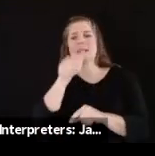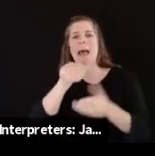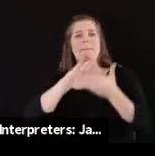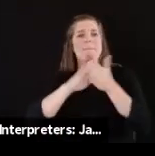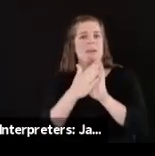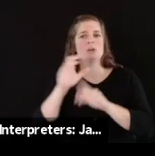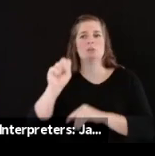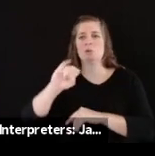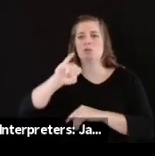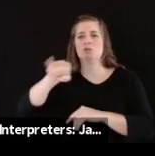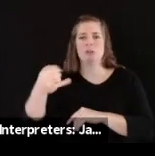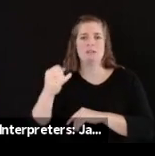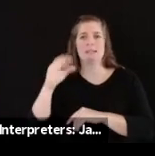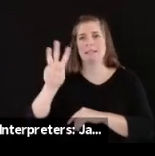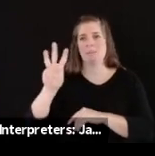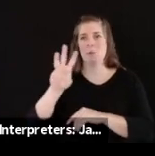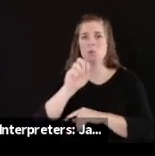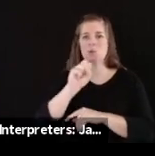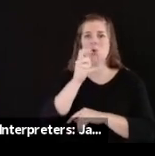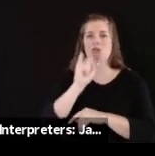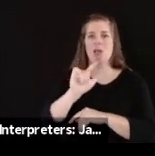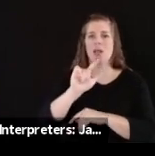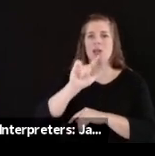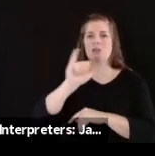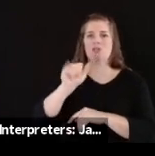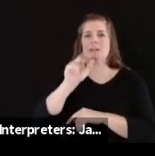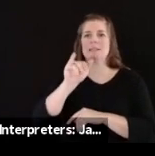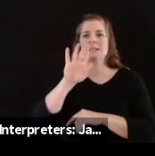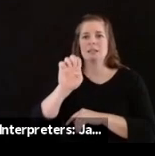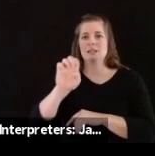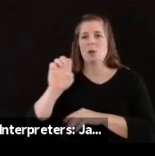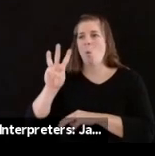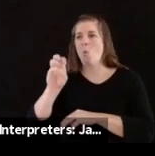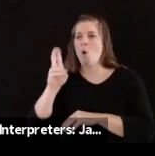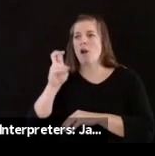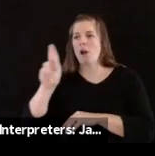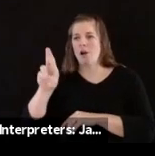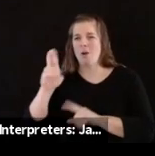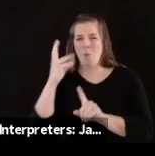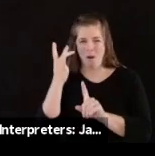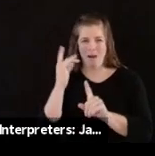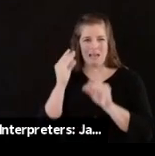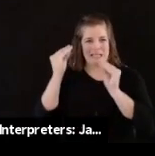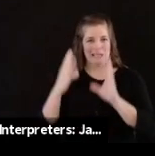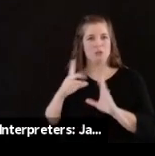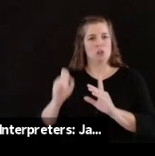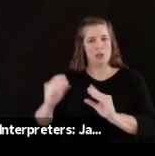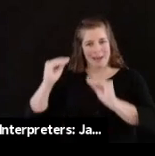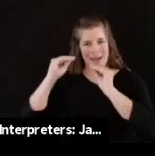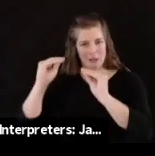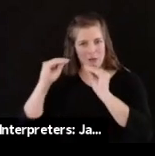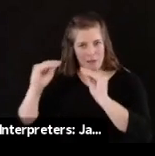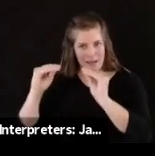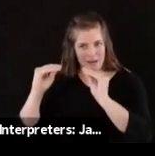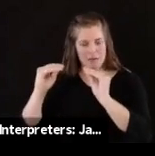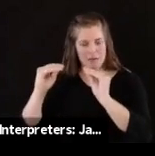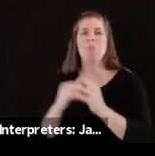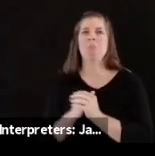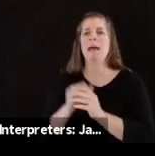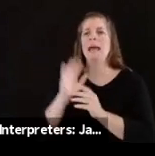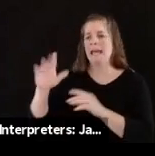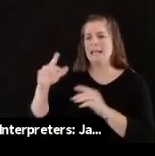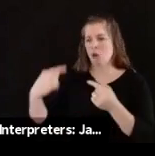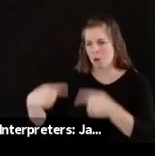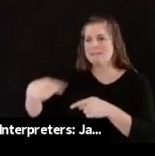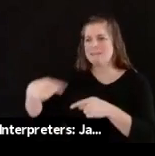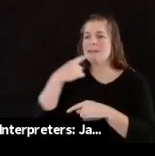justice warriors because the purpose of education is to educate. And he ended his argument by saying, I teach